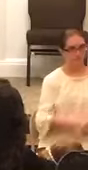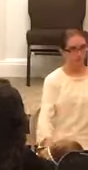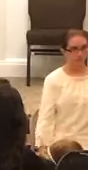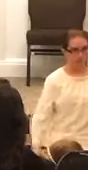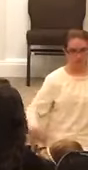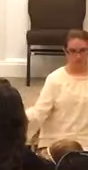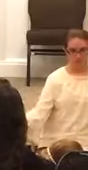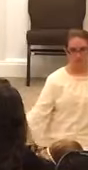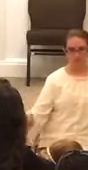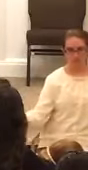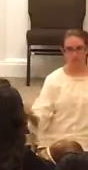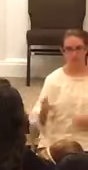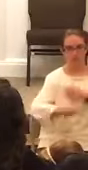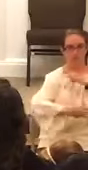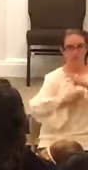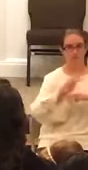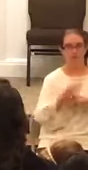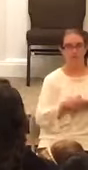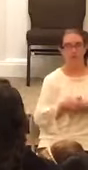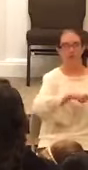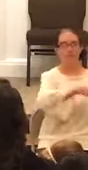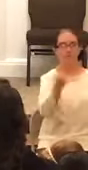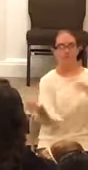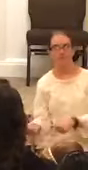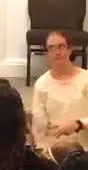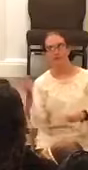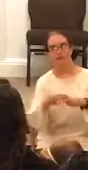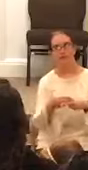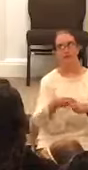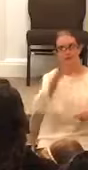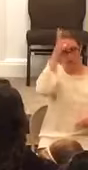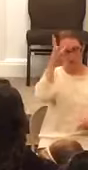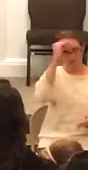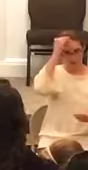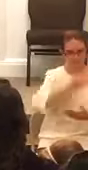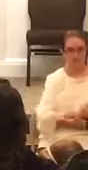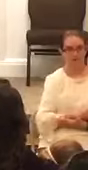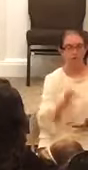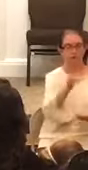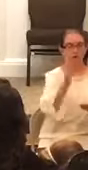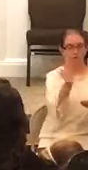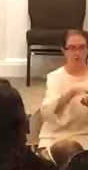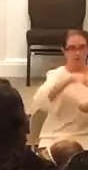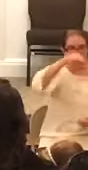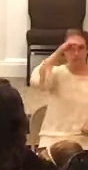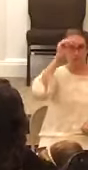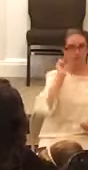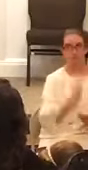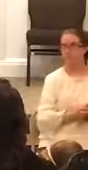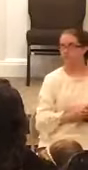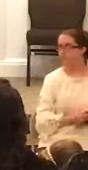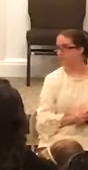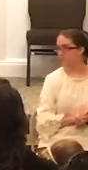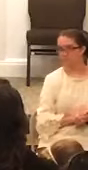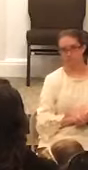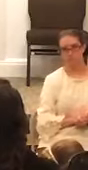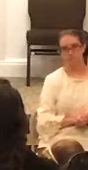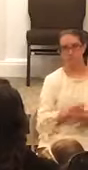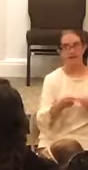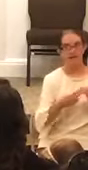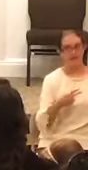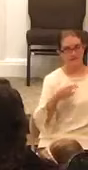that, okay? Go in all the world, baptizing them in the name of the Father and of the Son and of the Holy Ghost. That's pretty easy